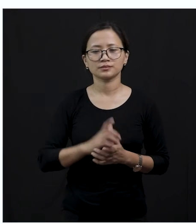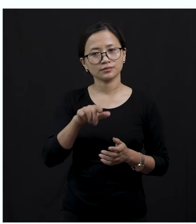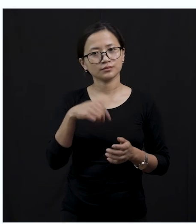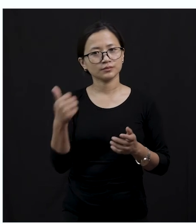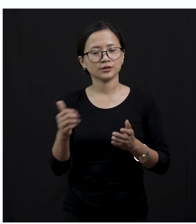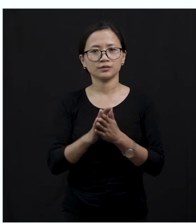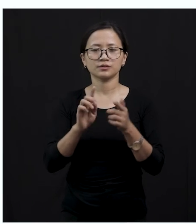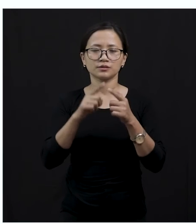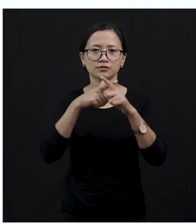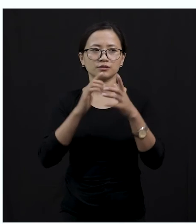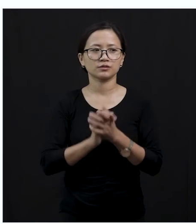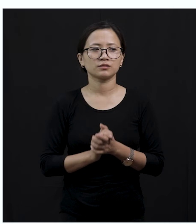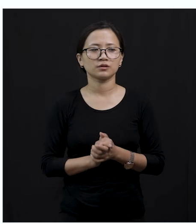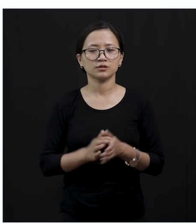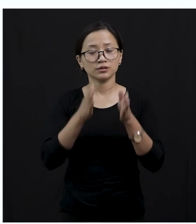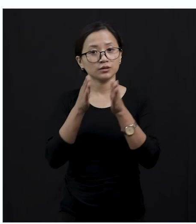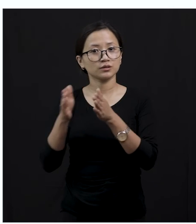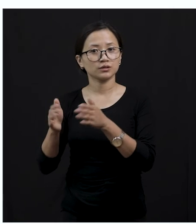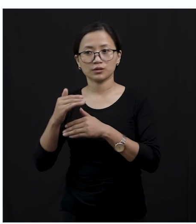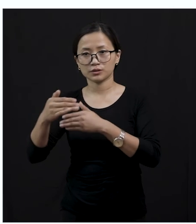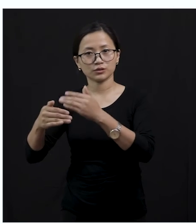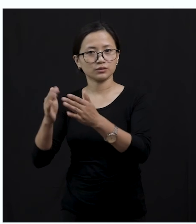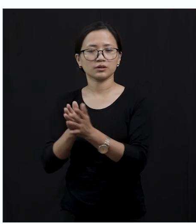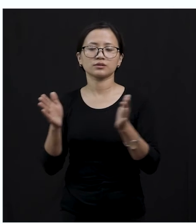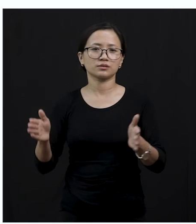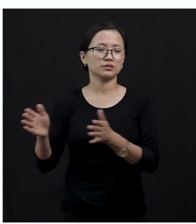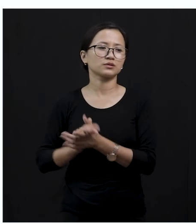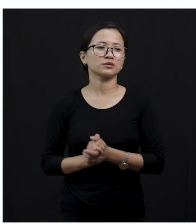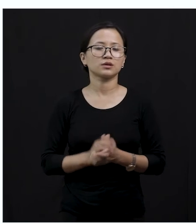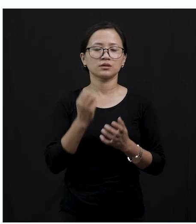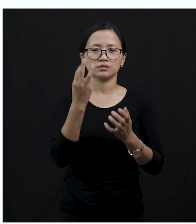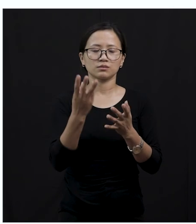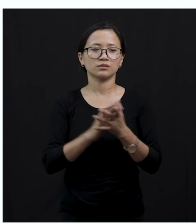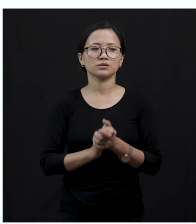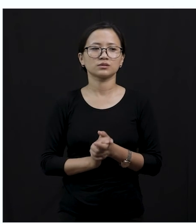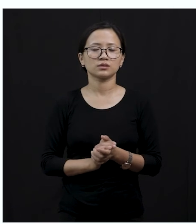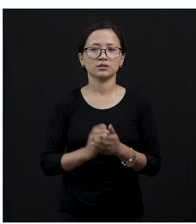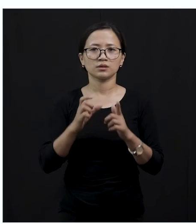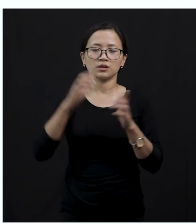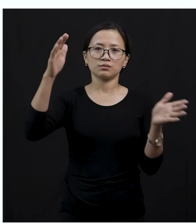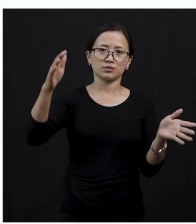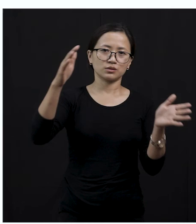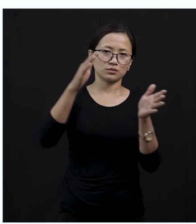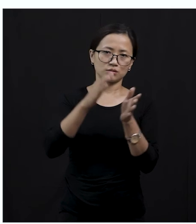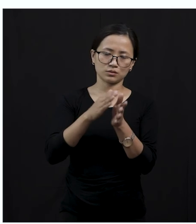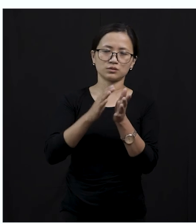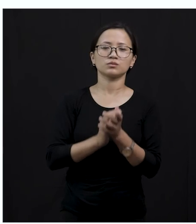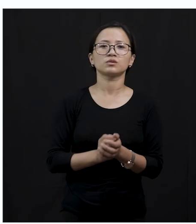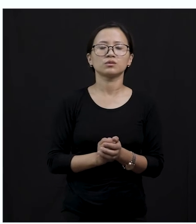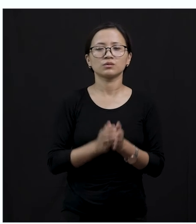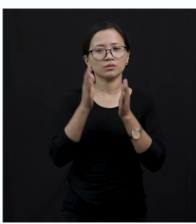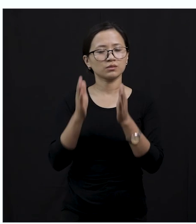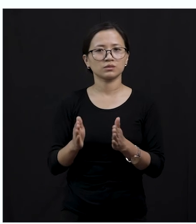exercise. Here it says arrange the numbers in descending